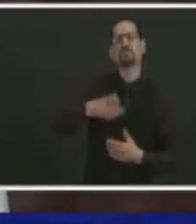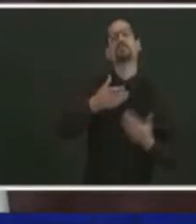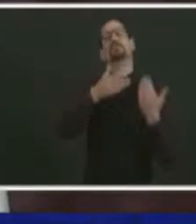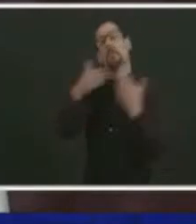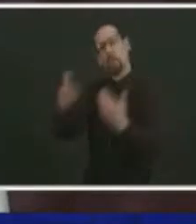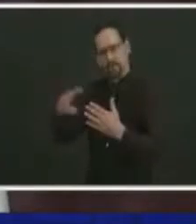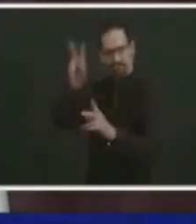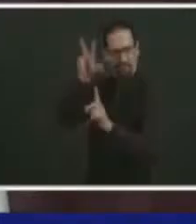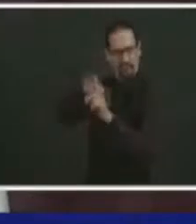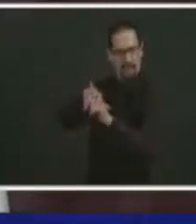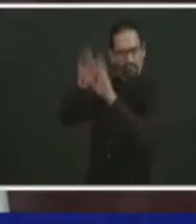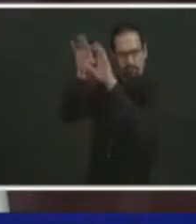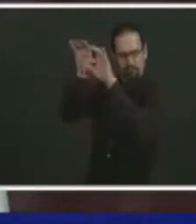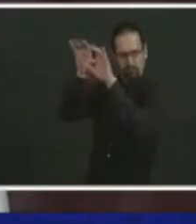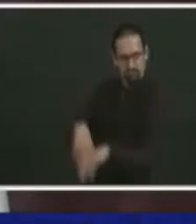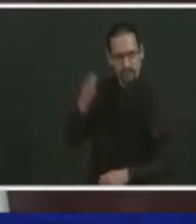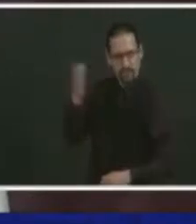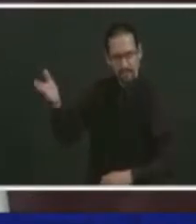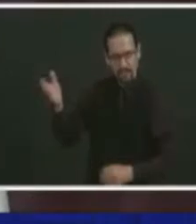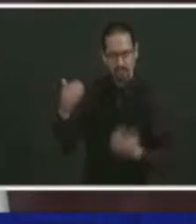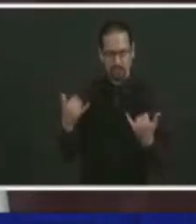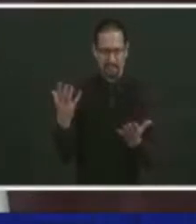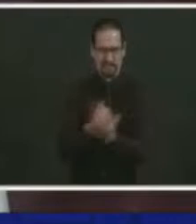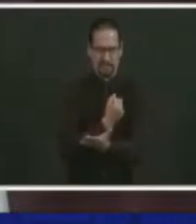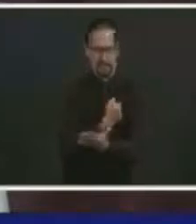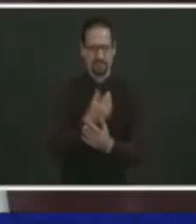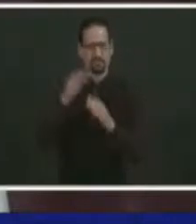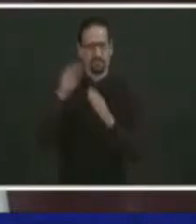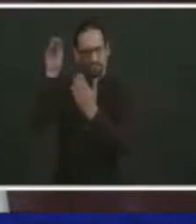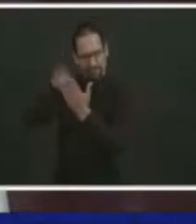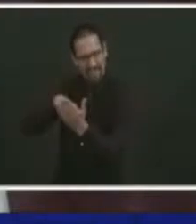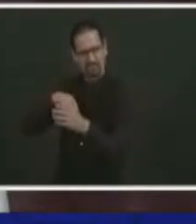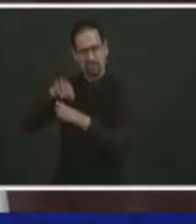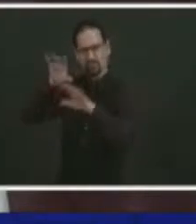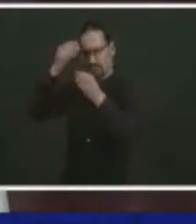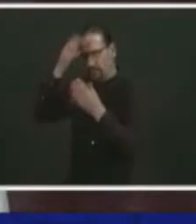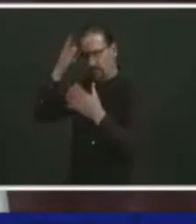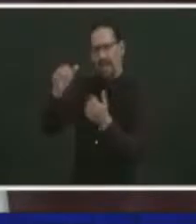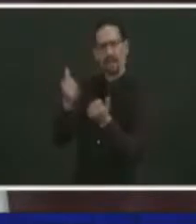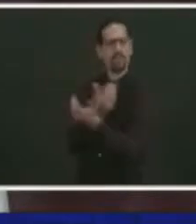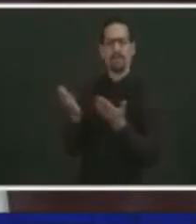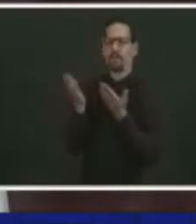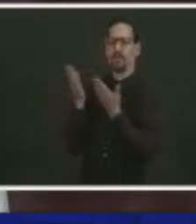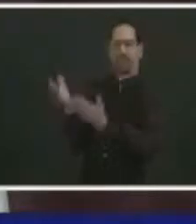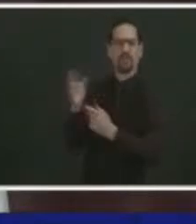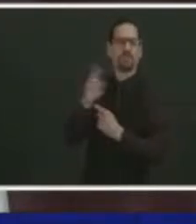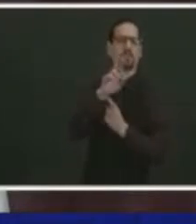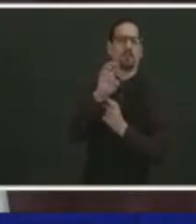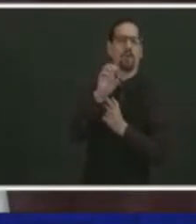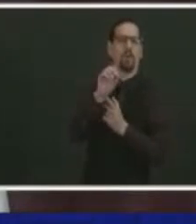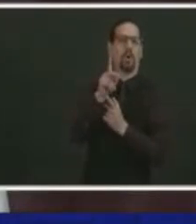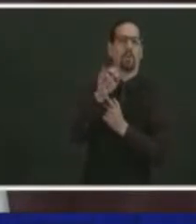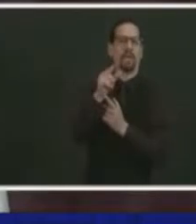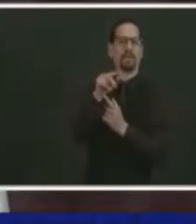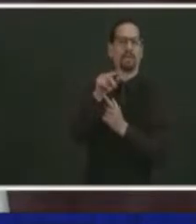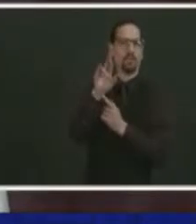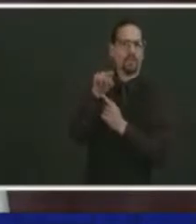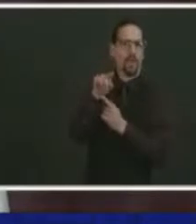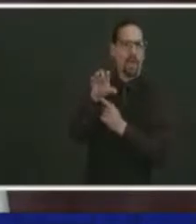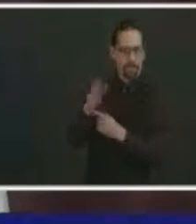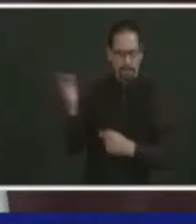to reopeningri.com, get the template, and make it happen. This morning, Commerce did another Facebook